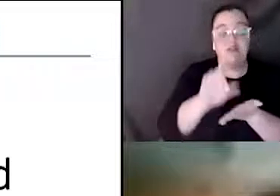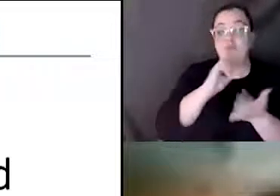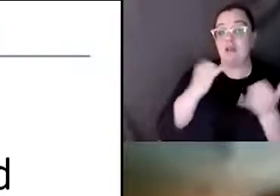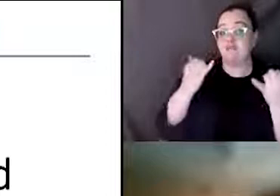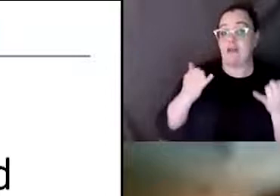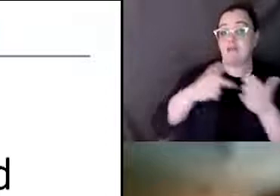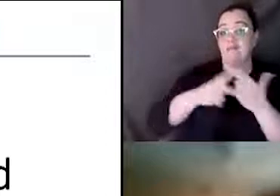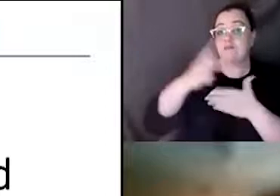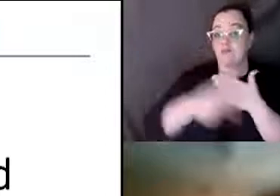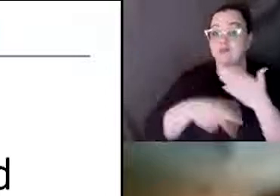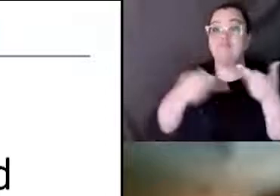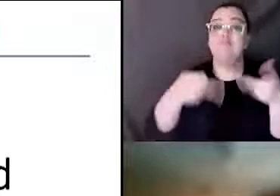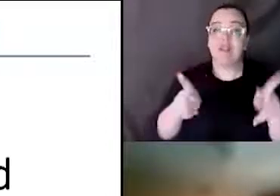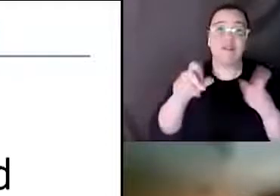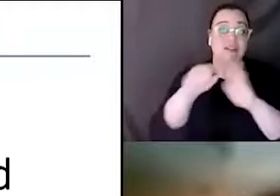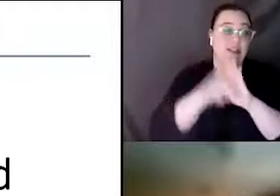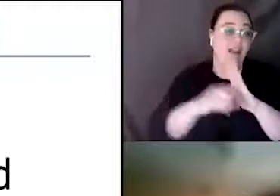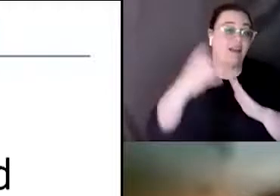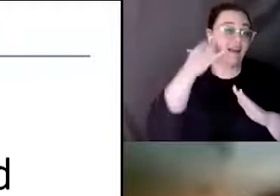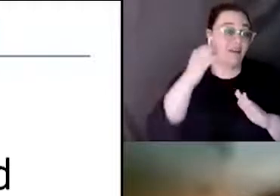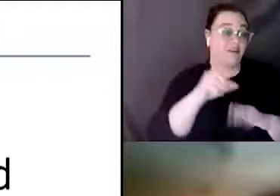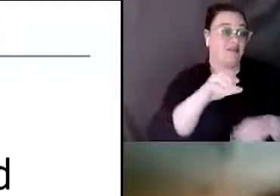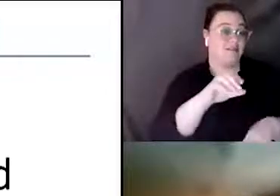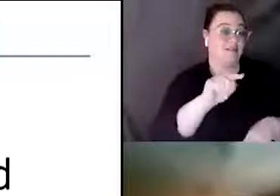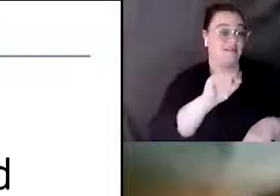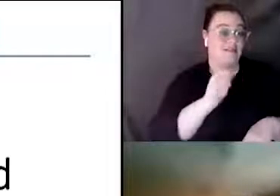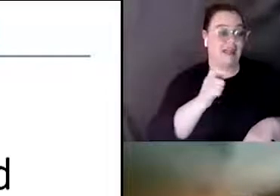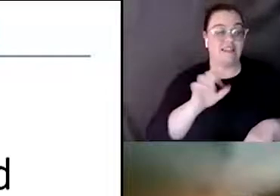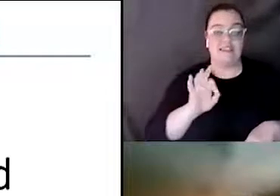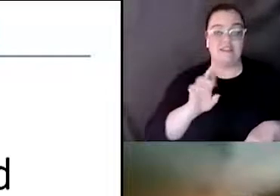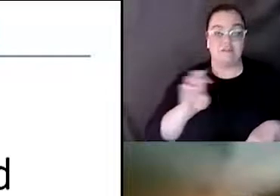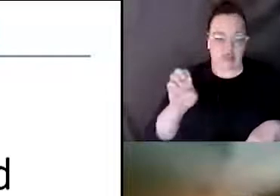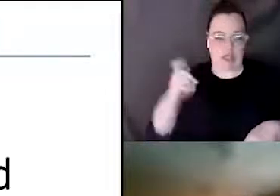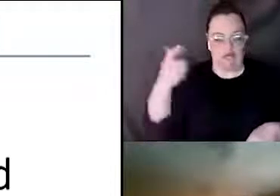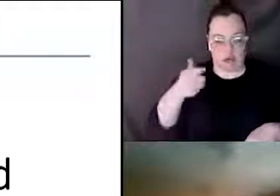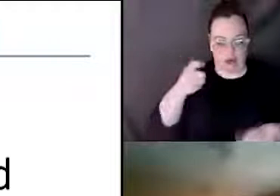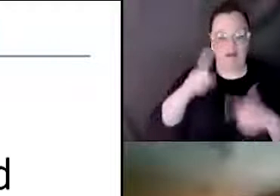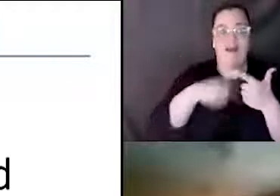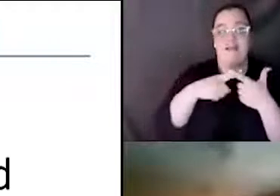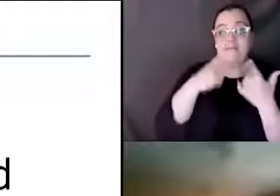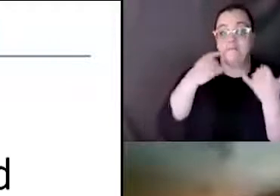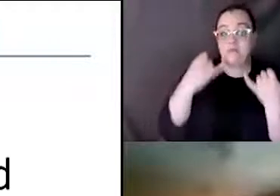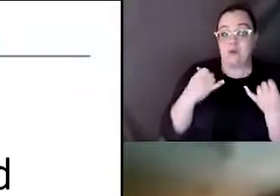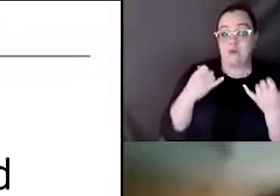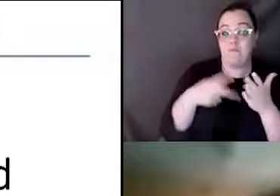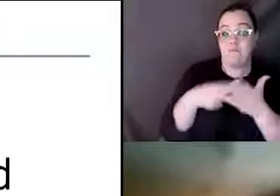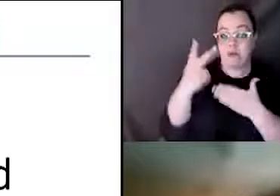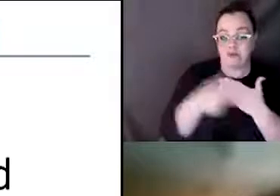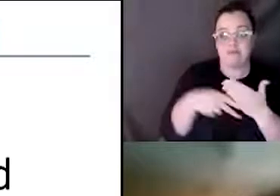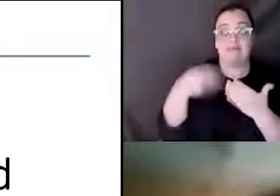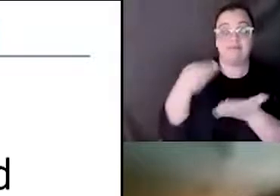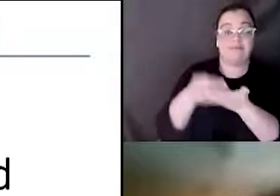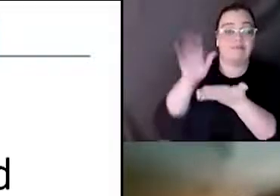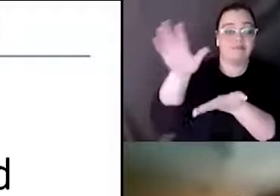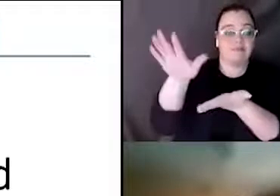allows for, in the state of California, to be tax-free, the grants, and since the current programming has been funded from HMGP,